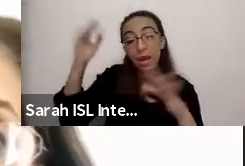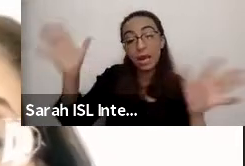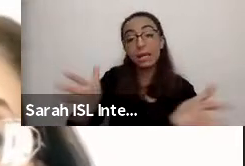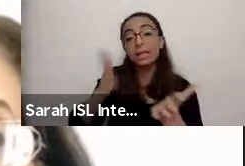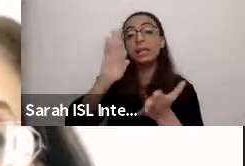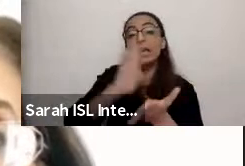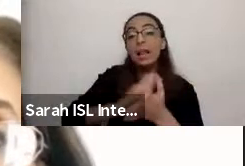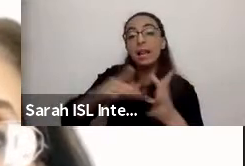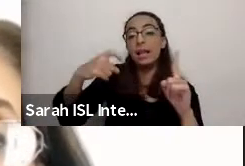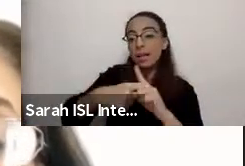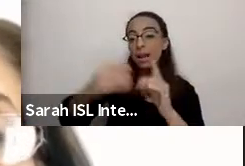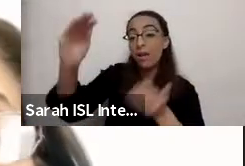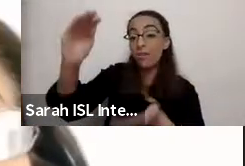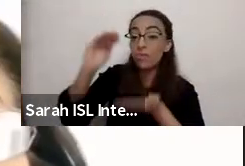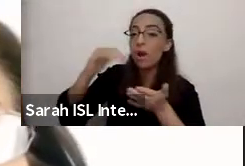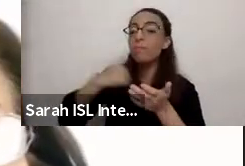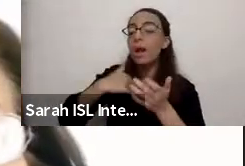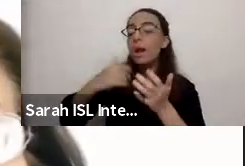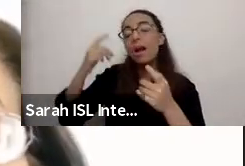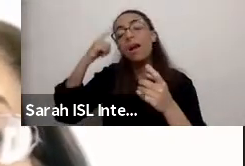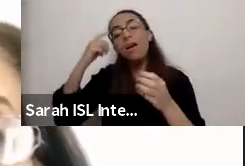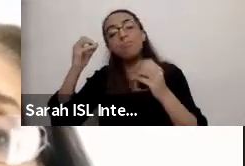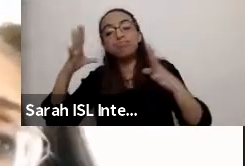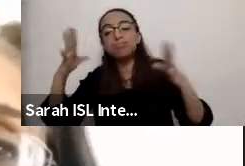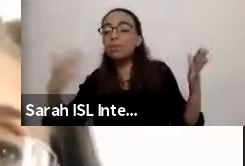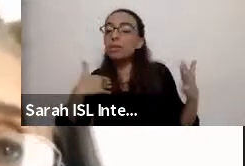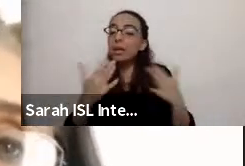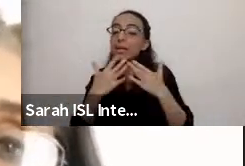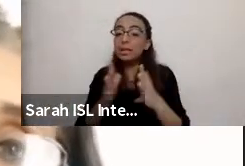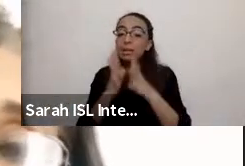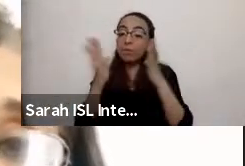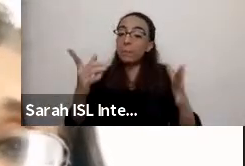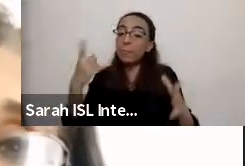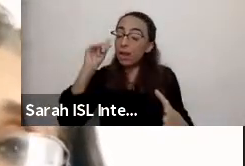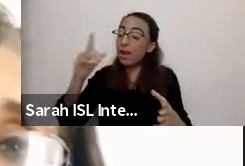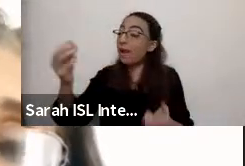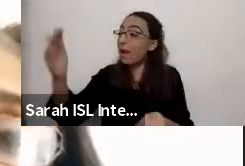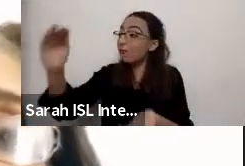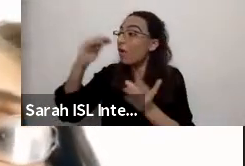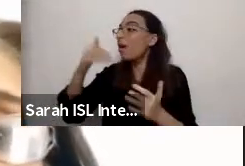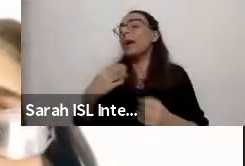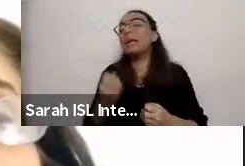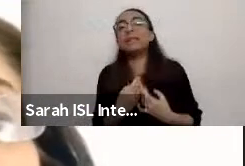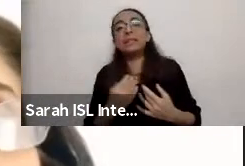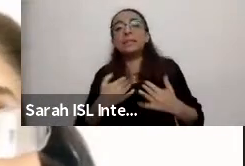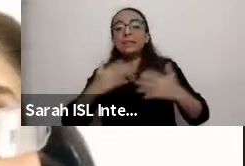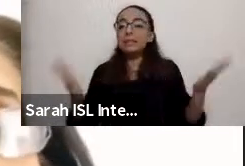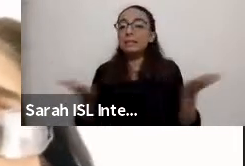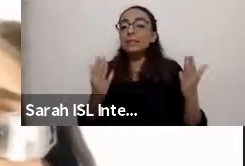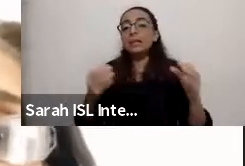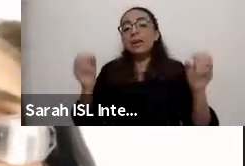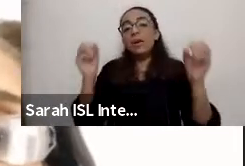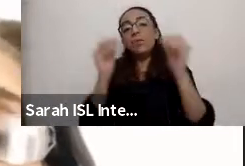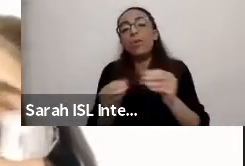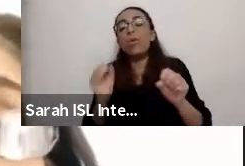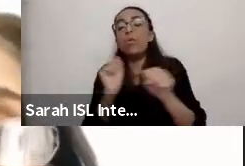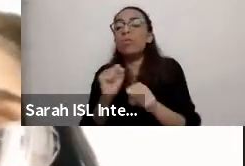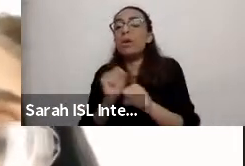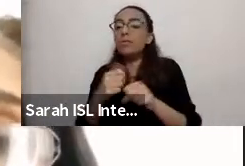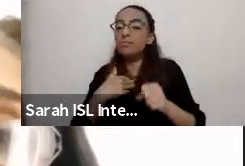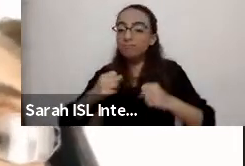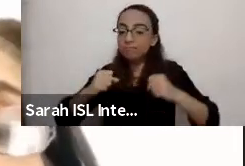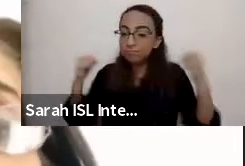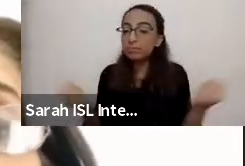NCPEDP-Mindtree Helen Keller Awards. This is indeed going to be very encouraging for us, and I hope also encouraging